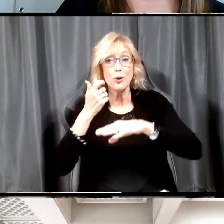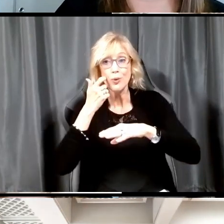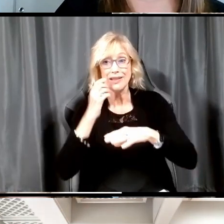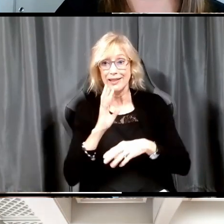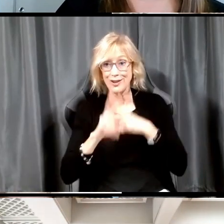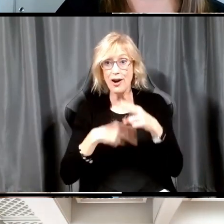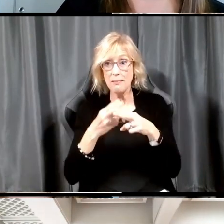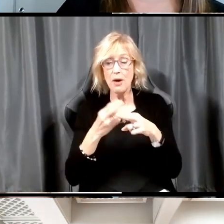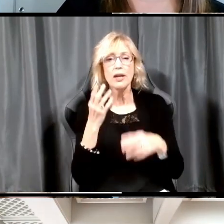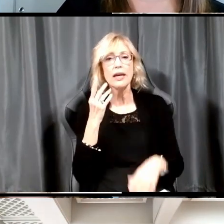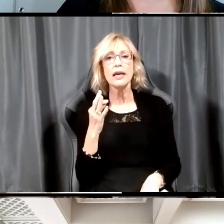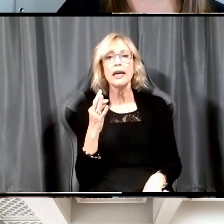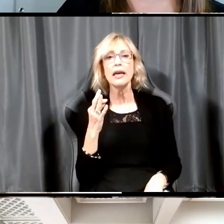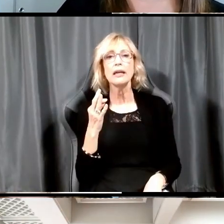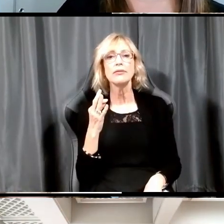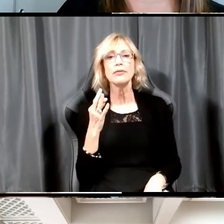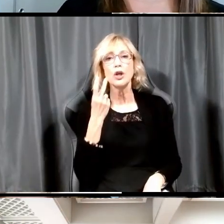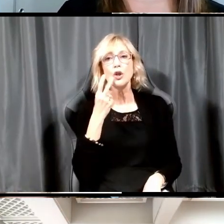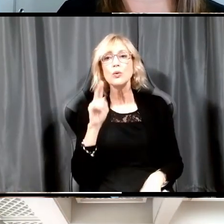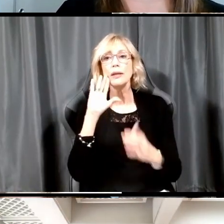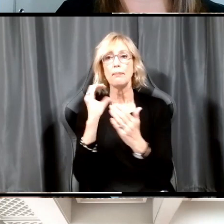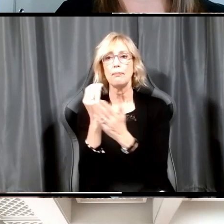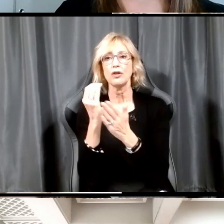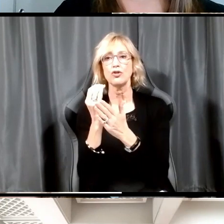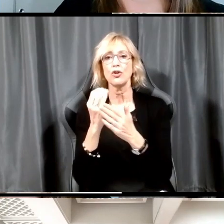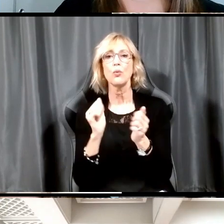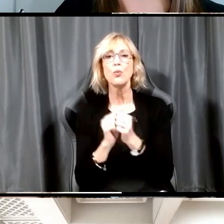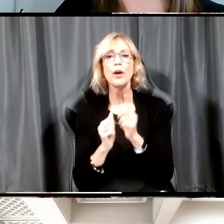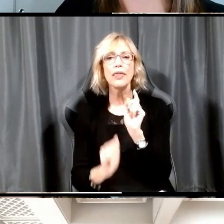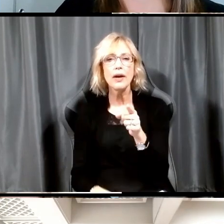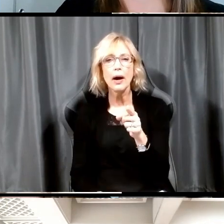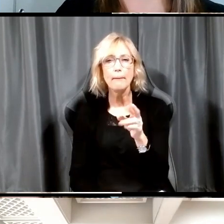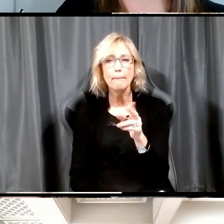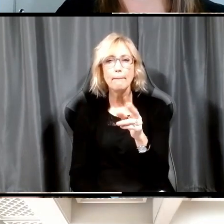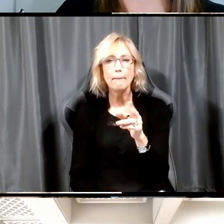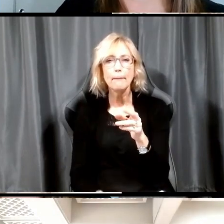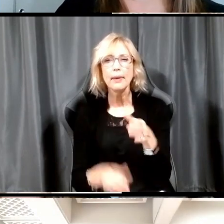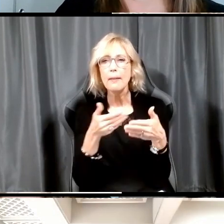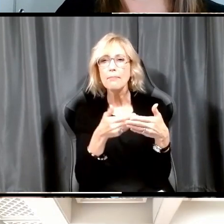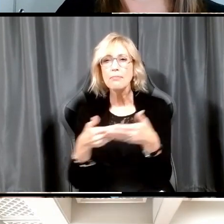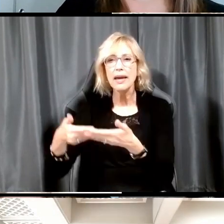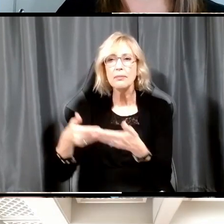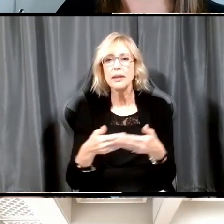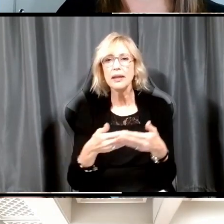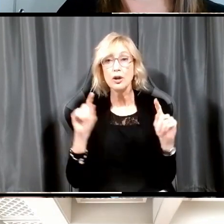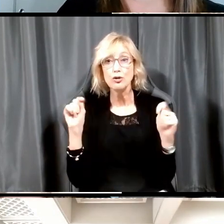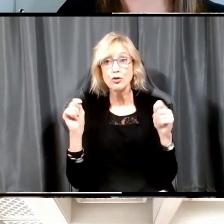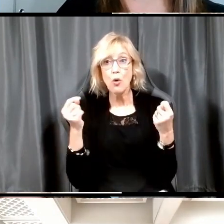that. If you take a look at the photo there with the baby toy, the